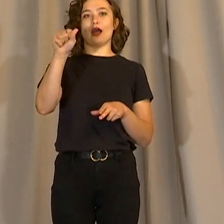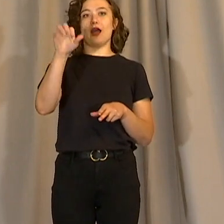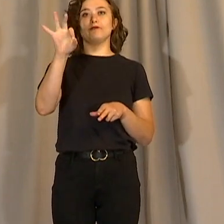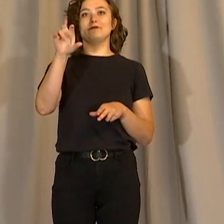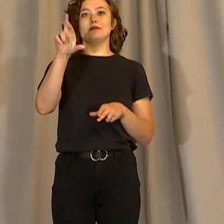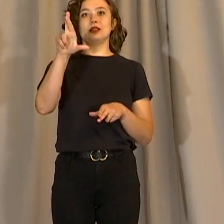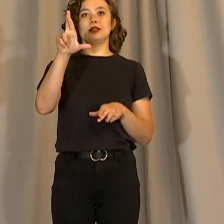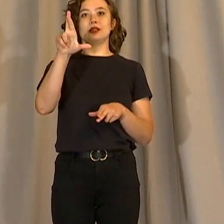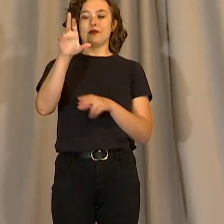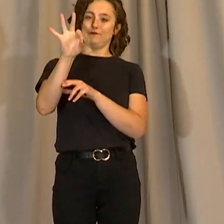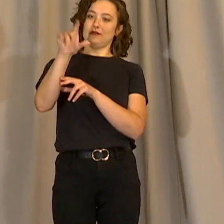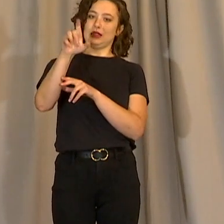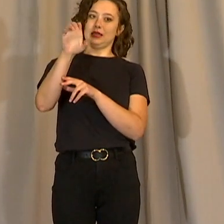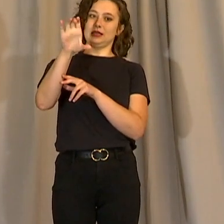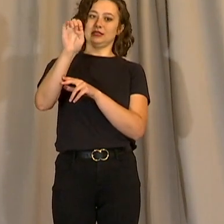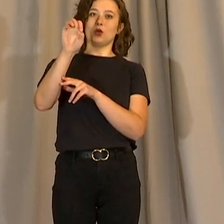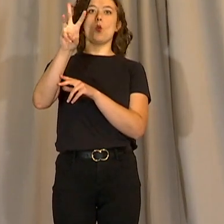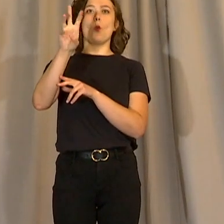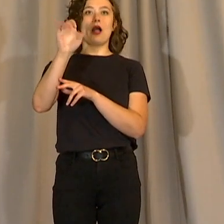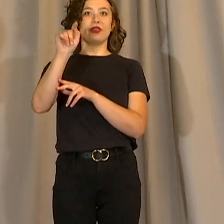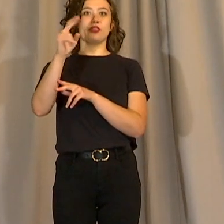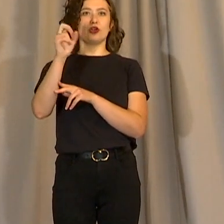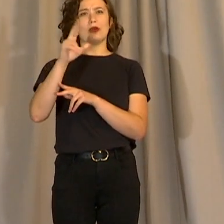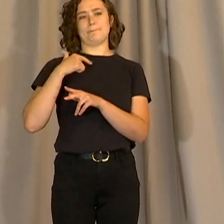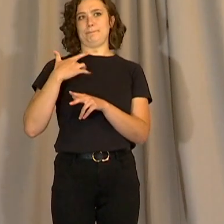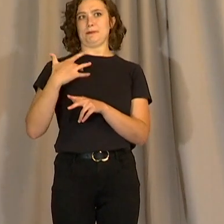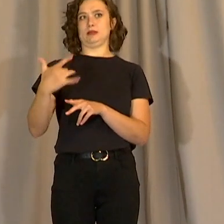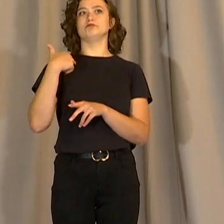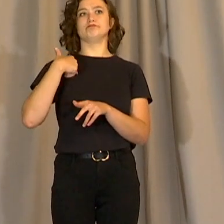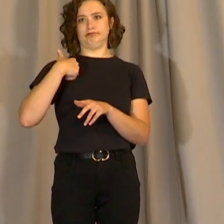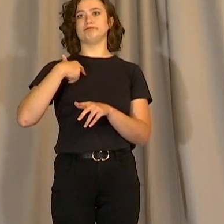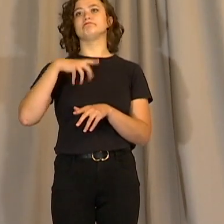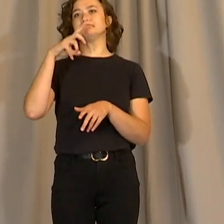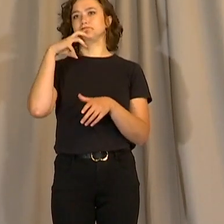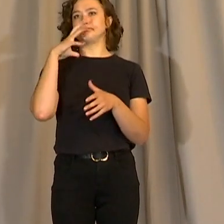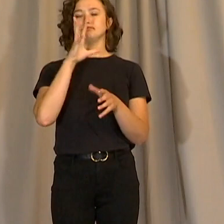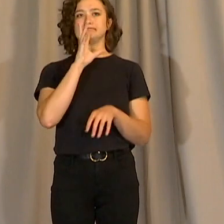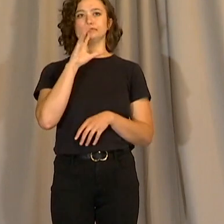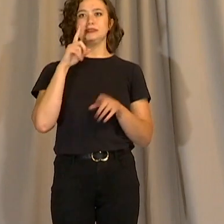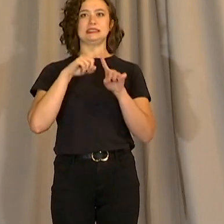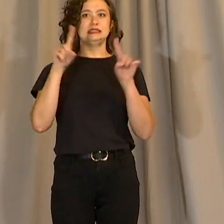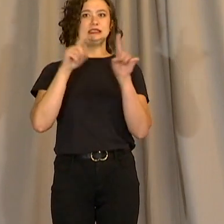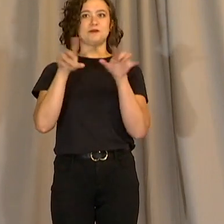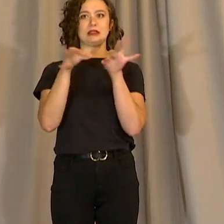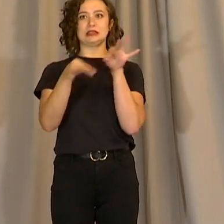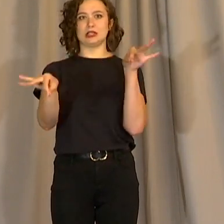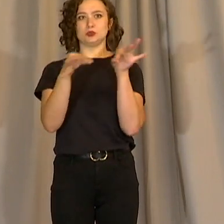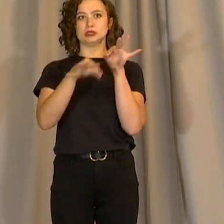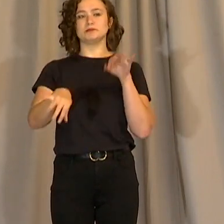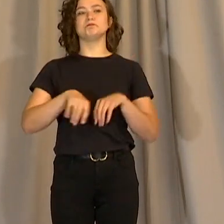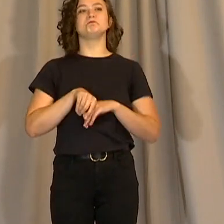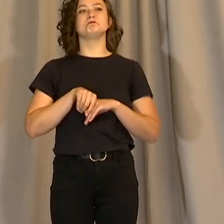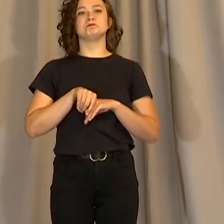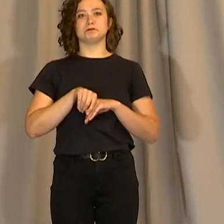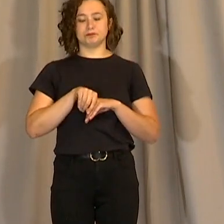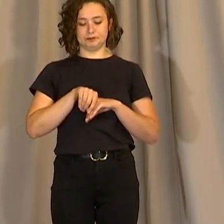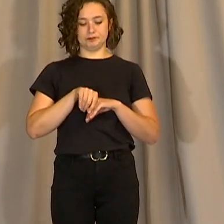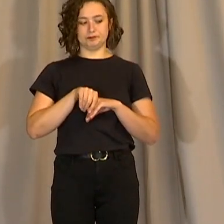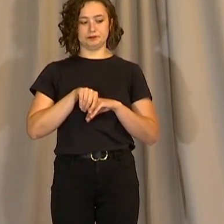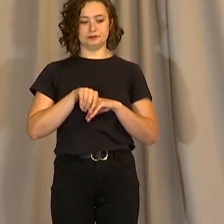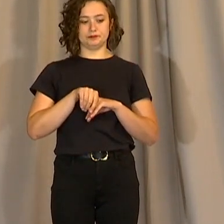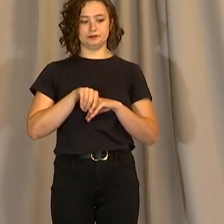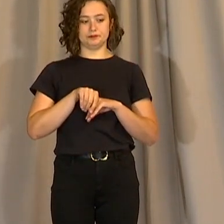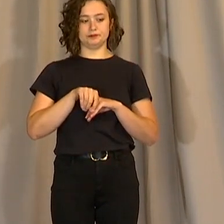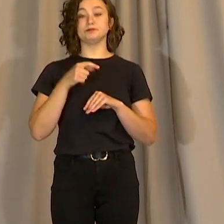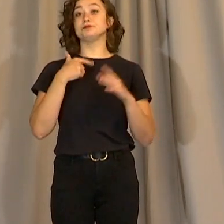introduce myself the way that I typically do. Ani Buju, Melissa Keysweater, Indigenous, Petoskey, Michigan, and Donjiba.